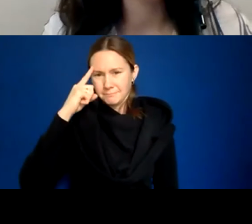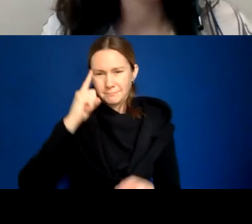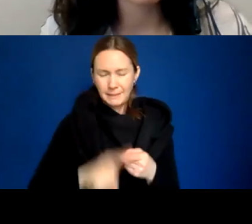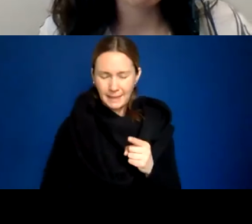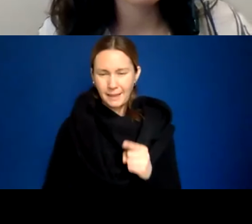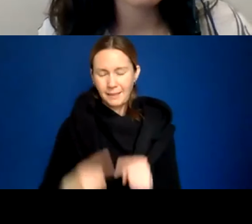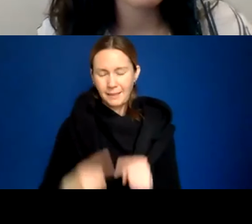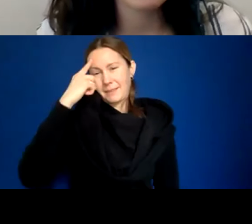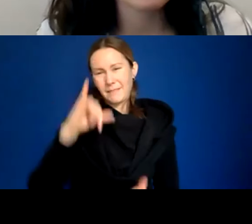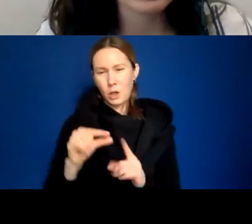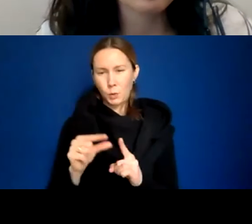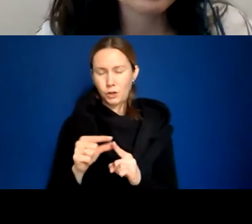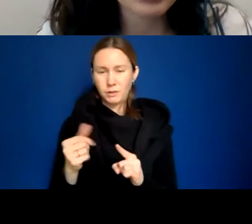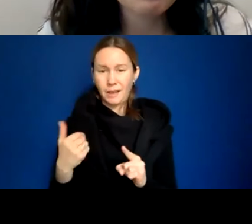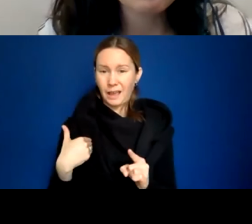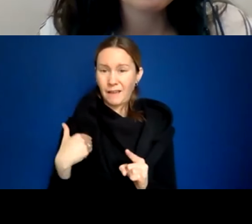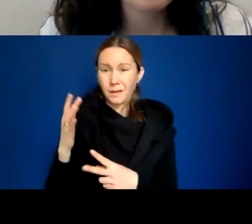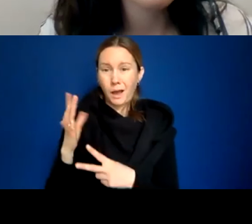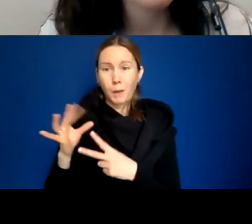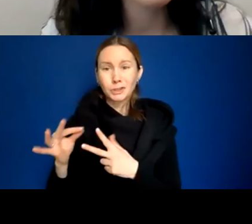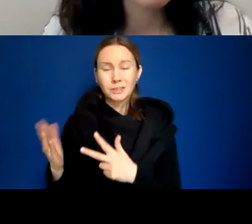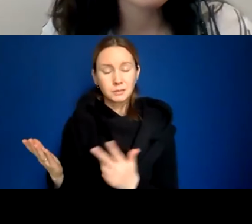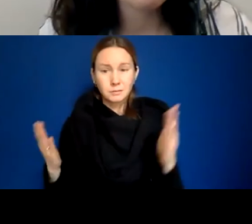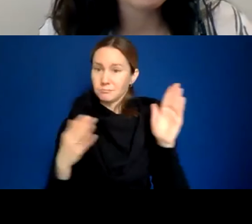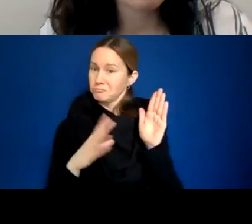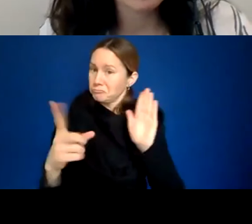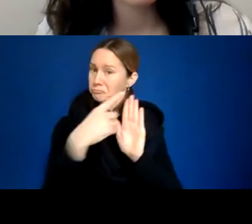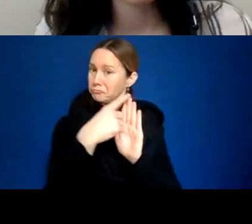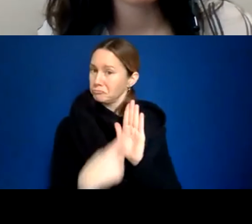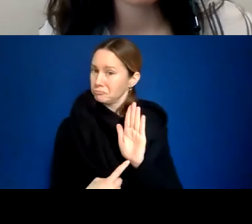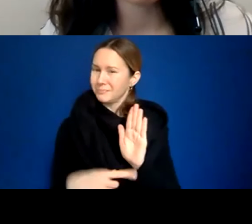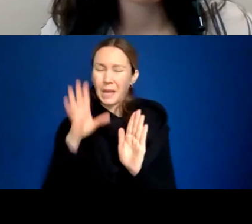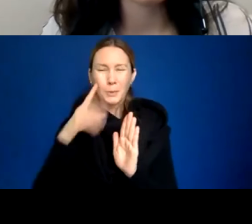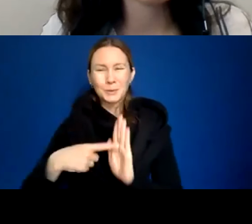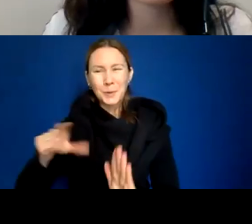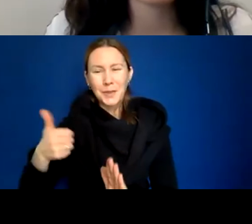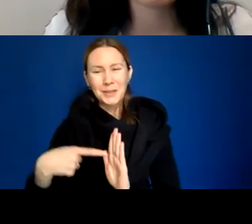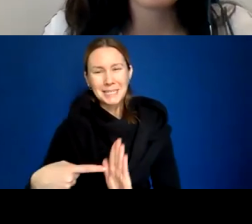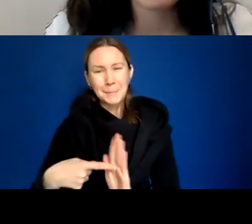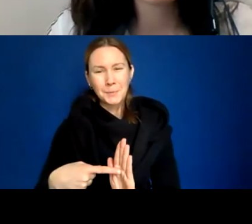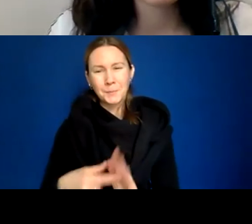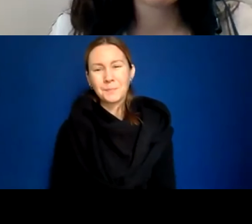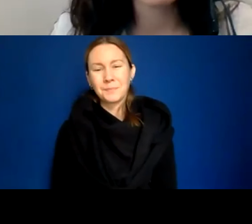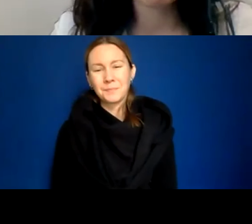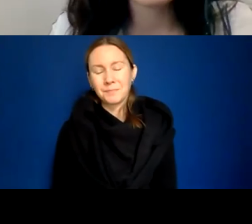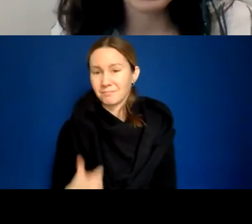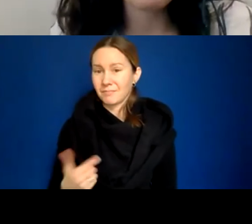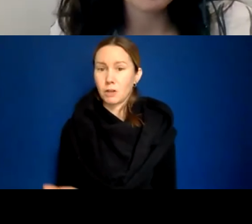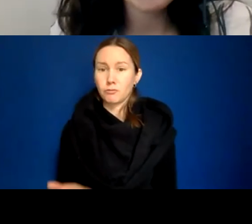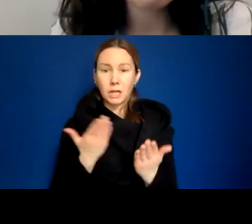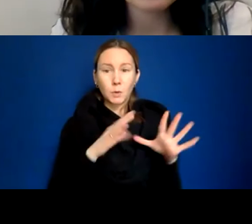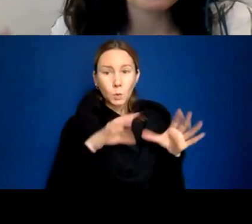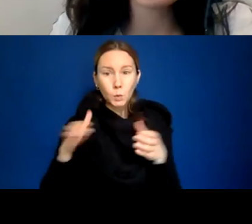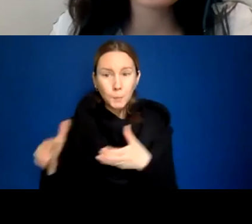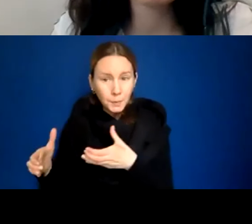show them different options of things available to them. I'll show an example in a bit. With these pages, I would recommend grouping them by